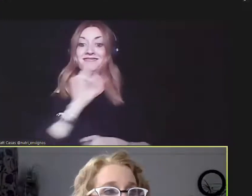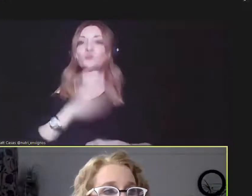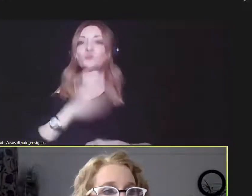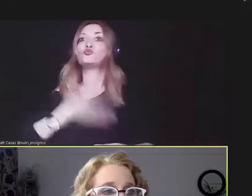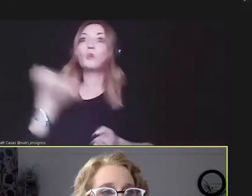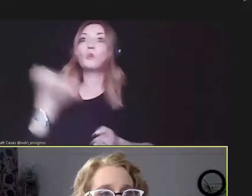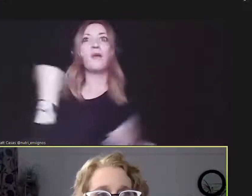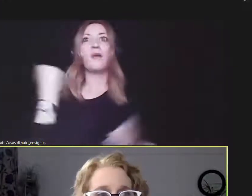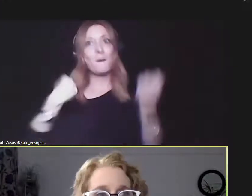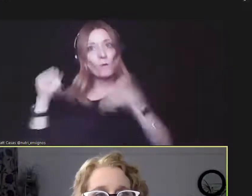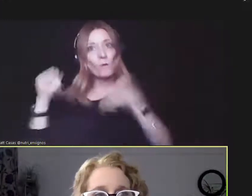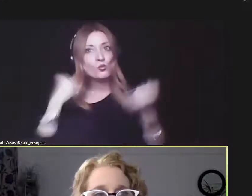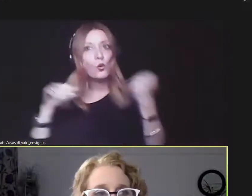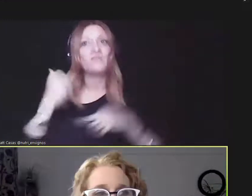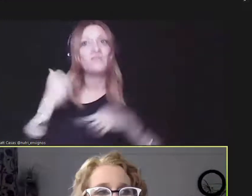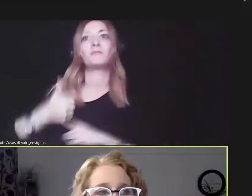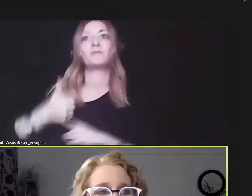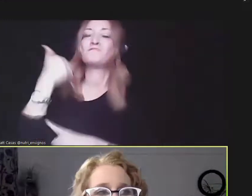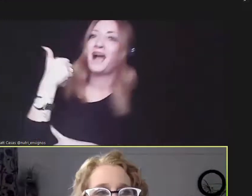The next one is sleep.